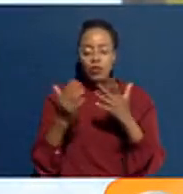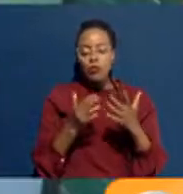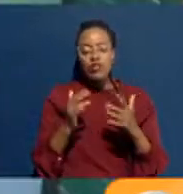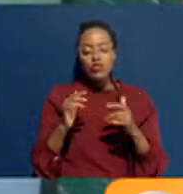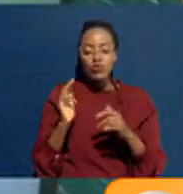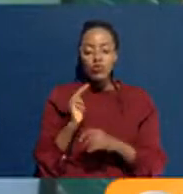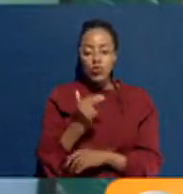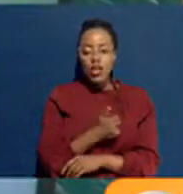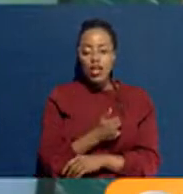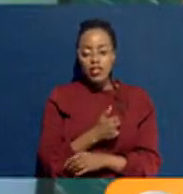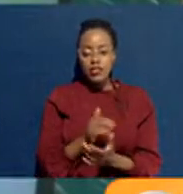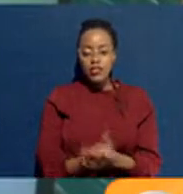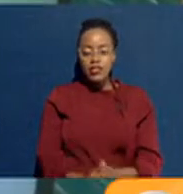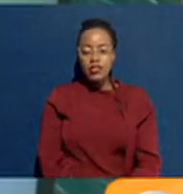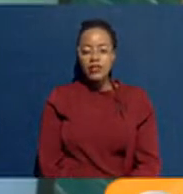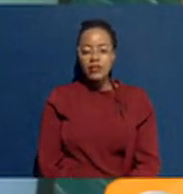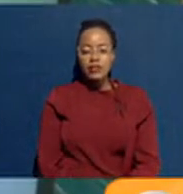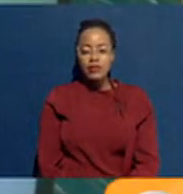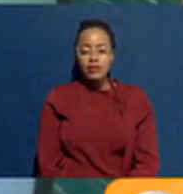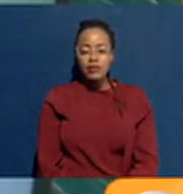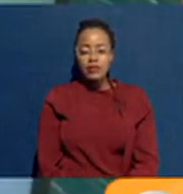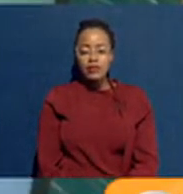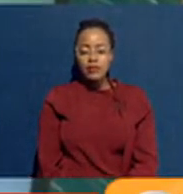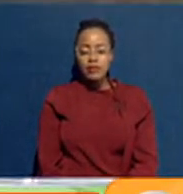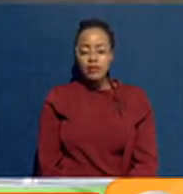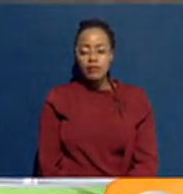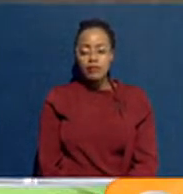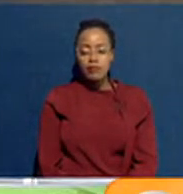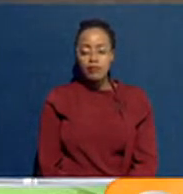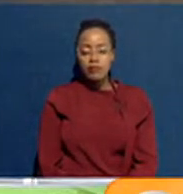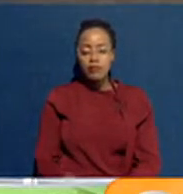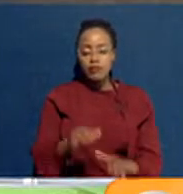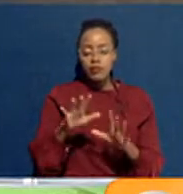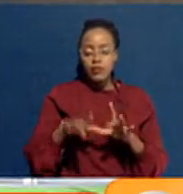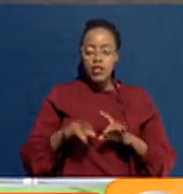Australia's slender hopes of making